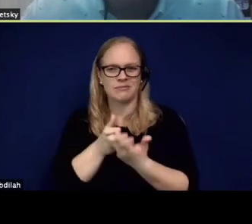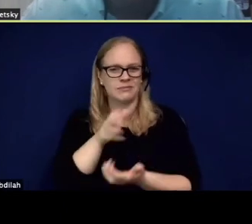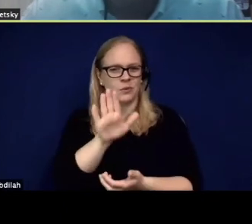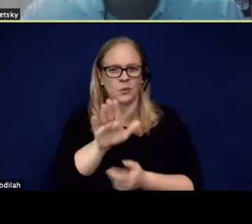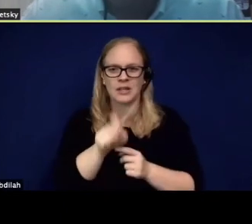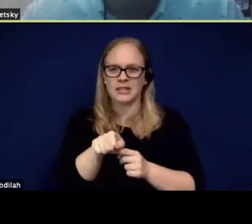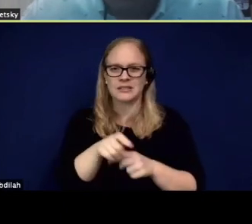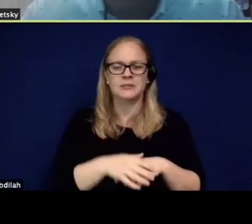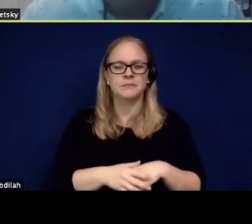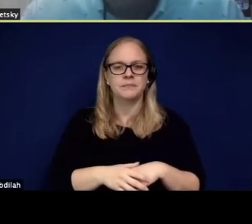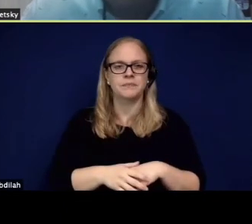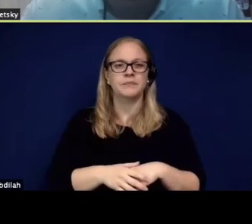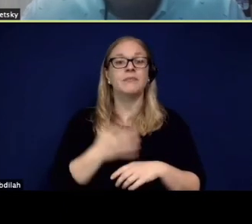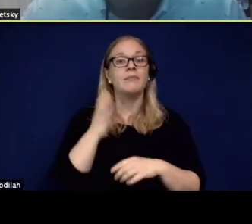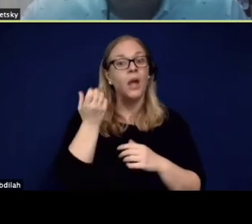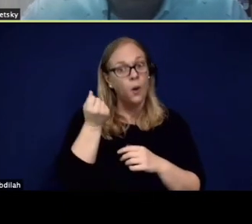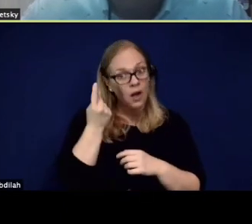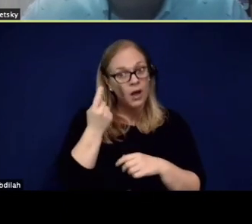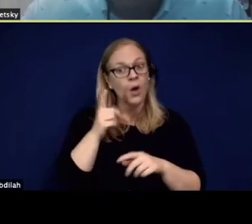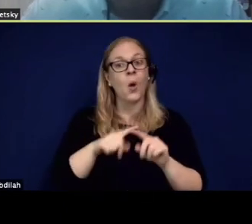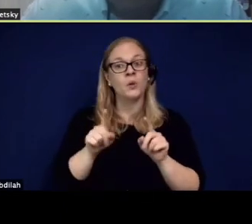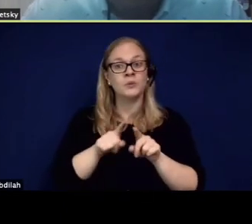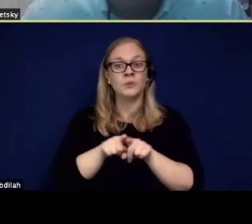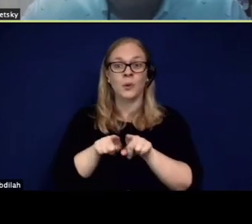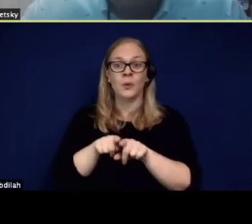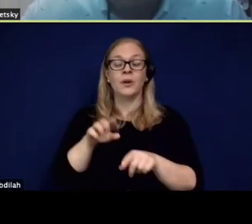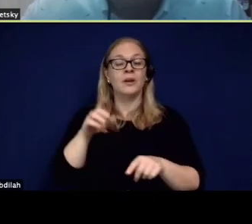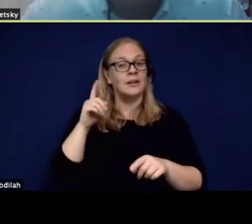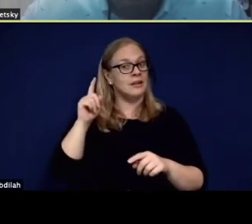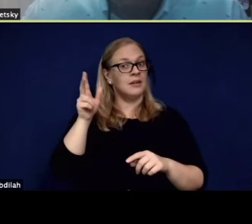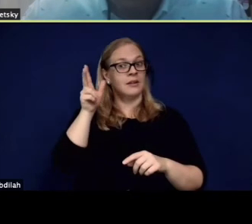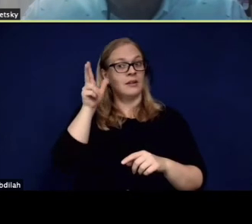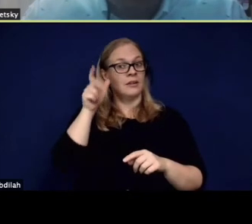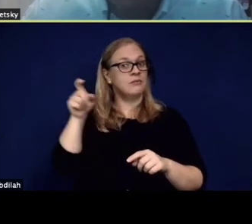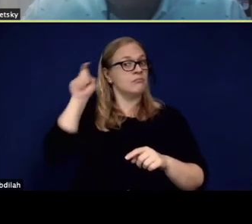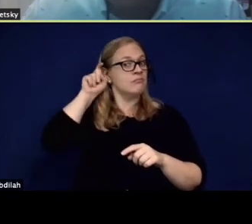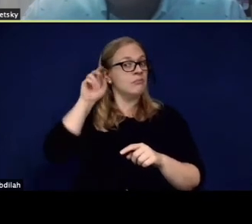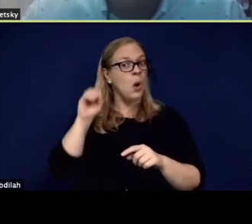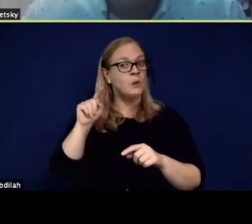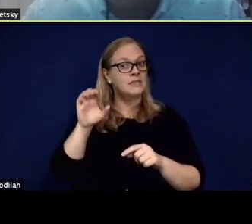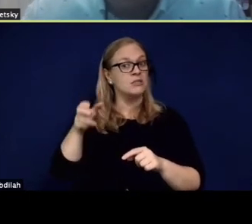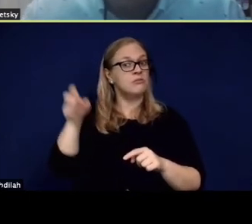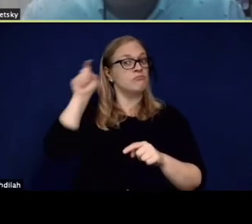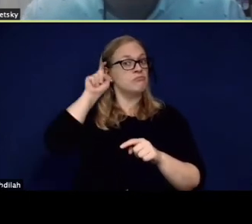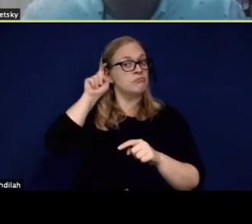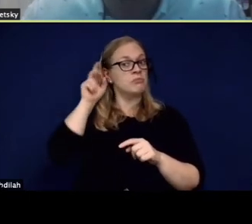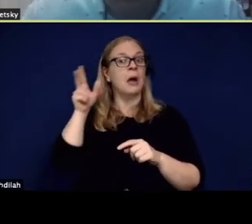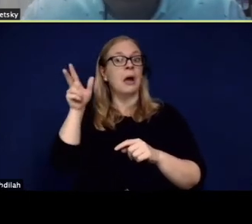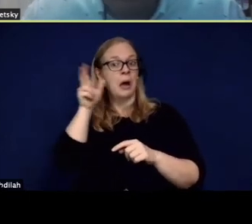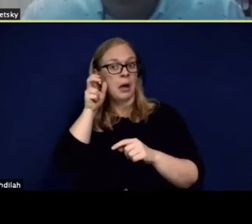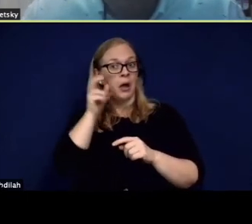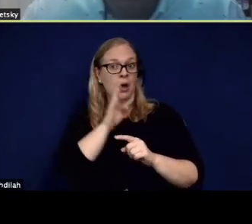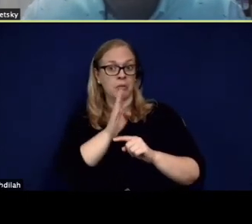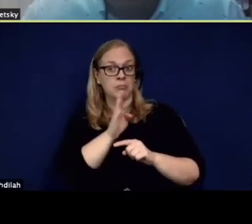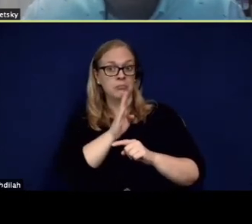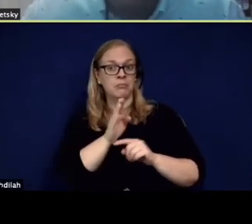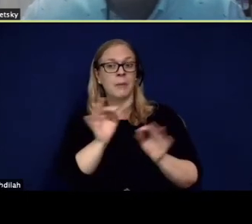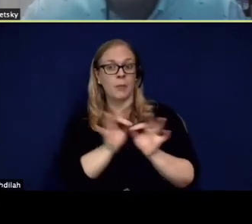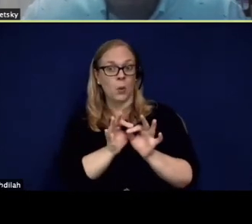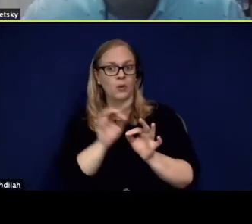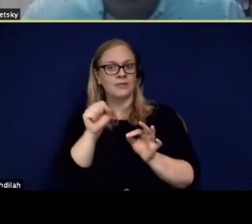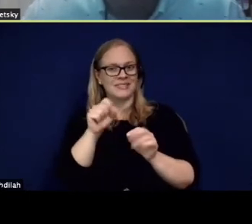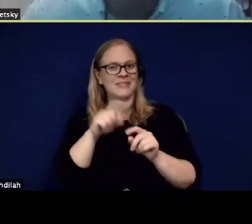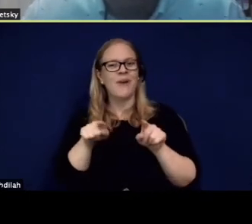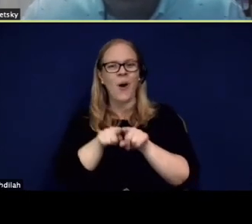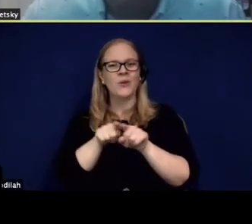noise. So what these devices, what's going to be important is that the hardware and software included,